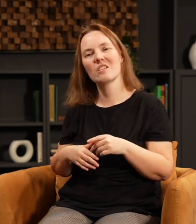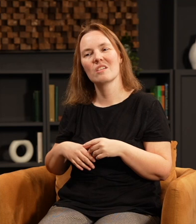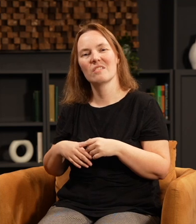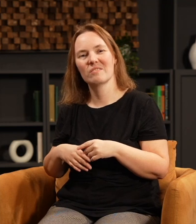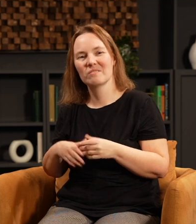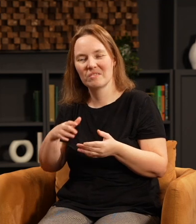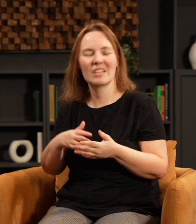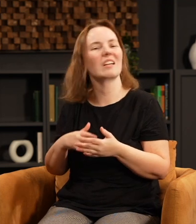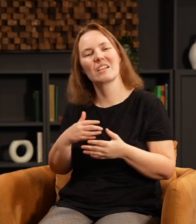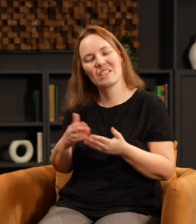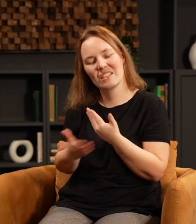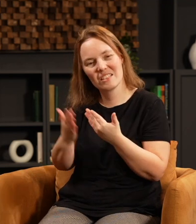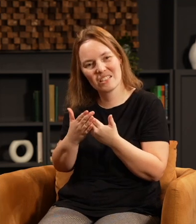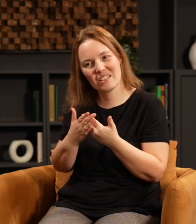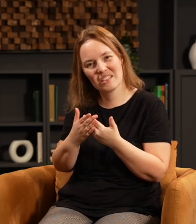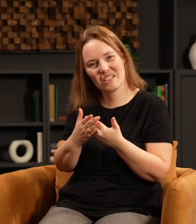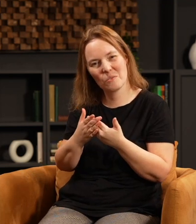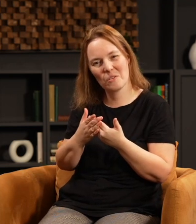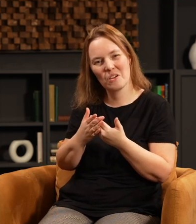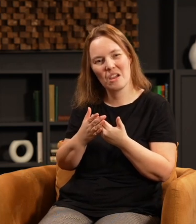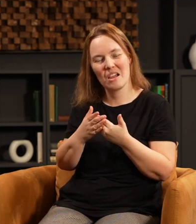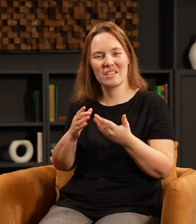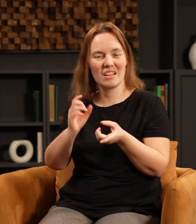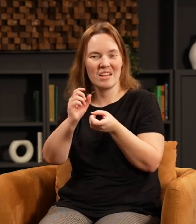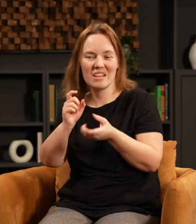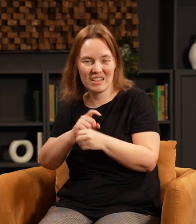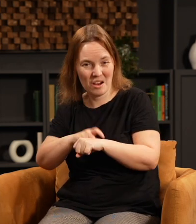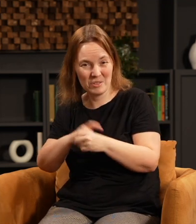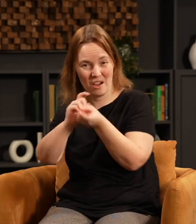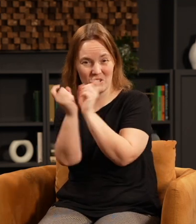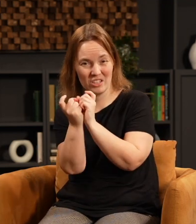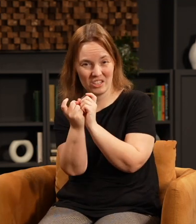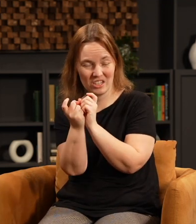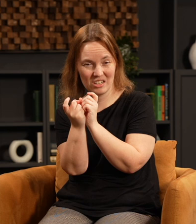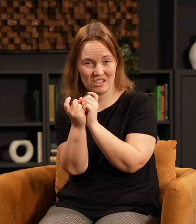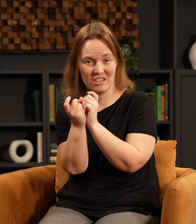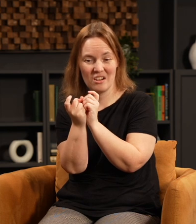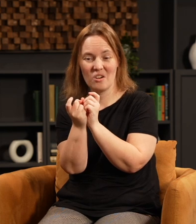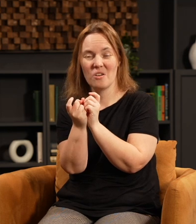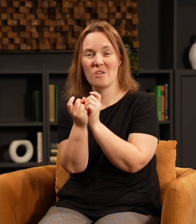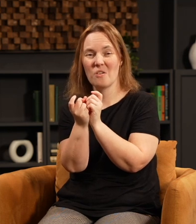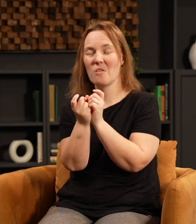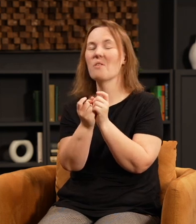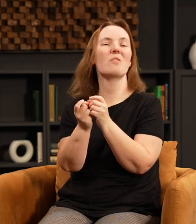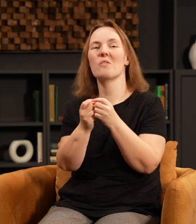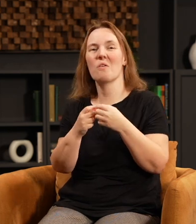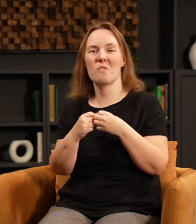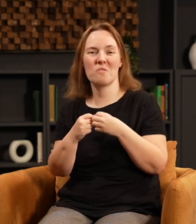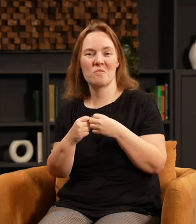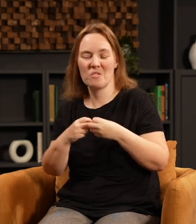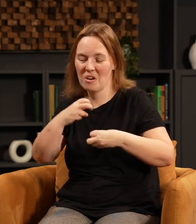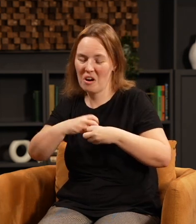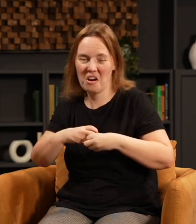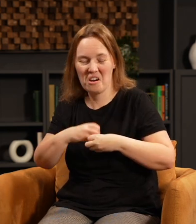are in times when we're going through either transition or we're going through trauma. For example, in trauma, it can be the death of